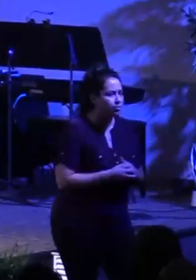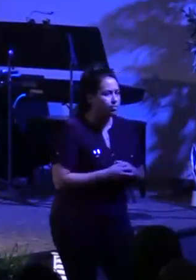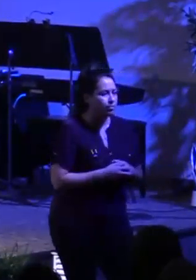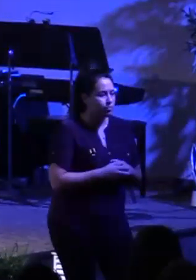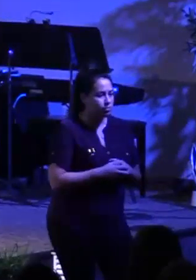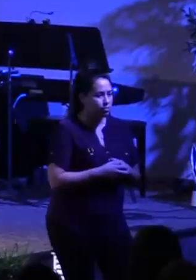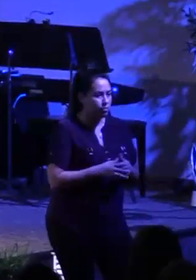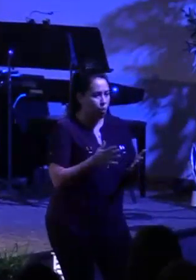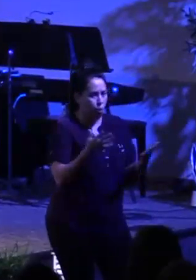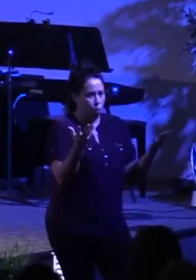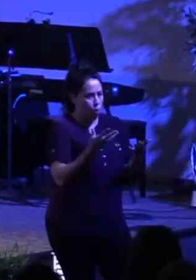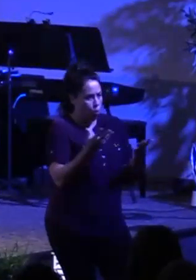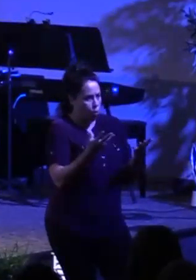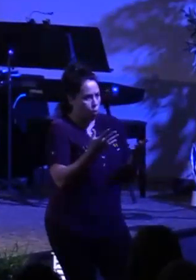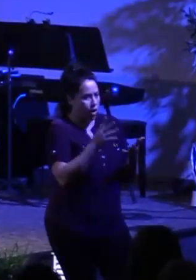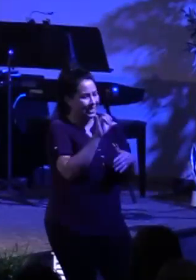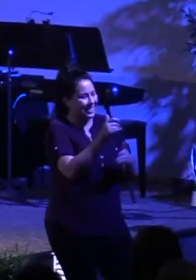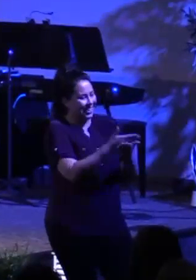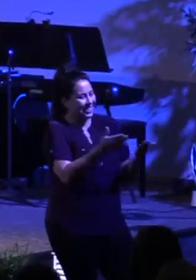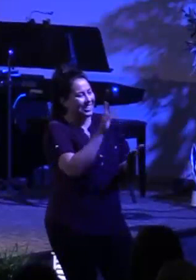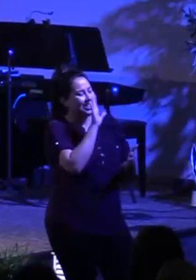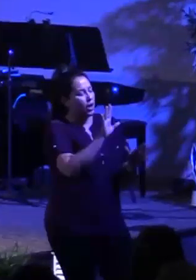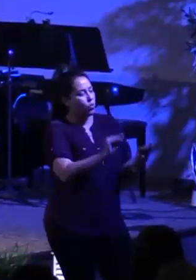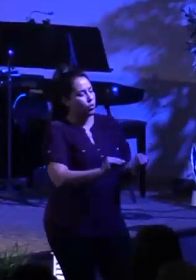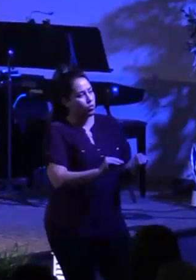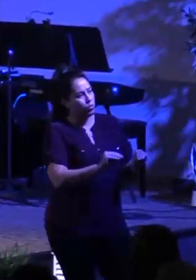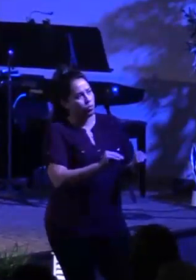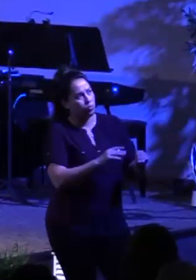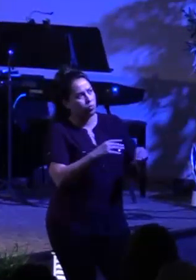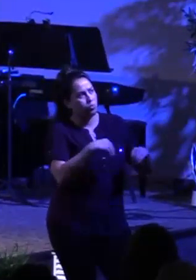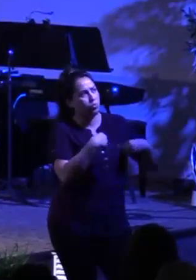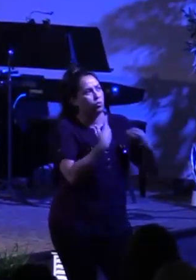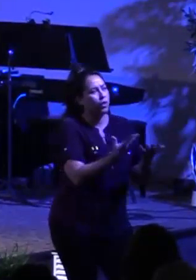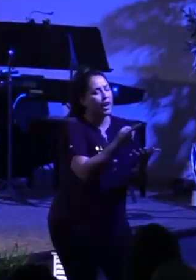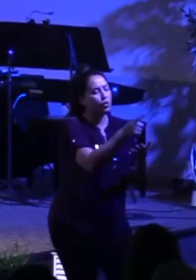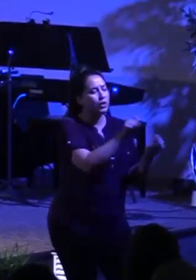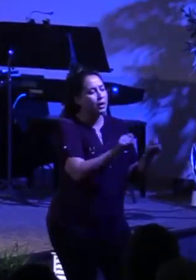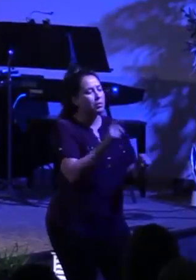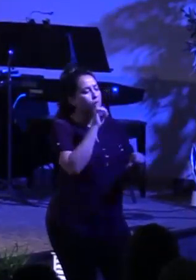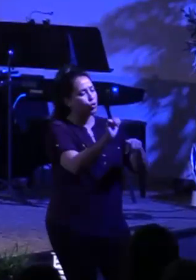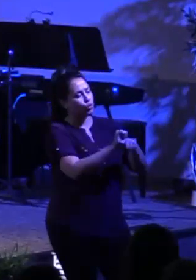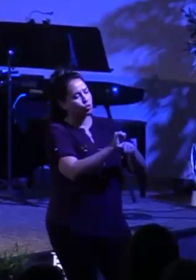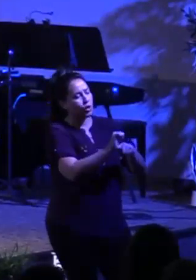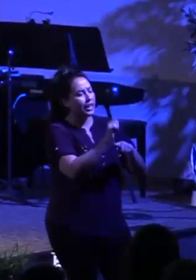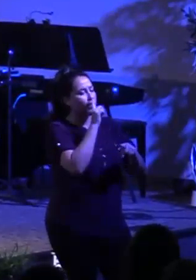What is it? What's the thing that will bring you, what's the vehicle that will train you towards shalom?